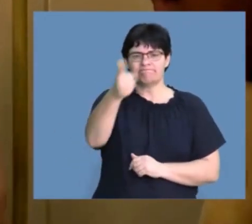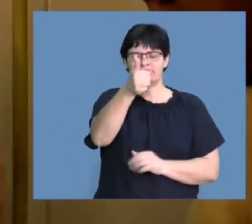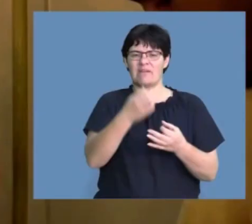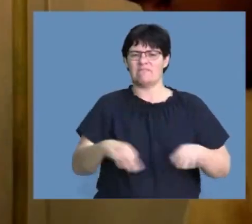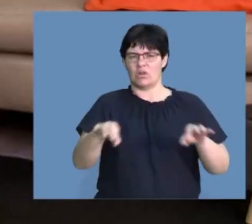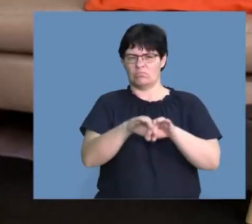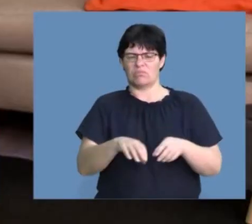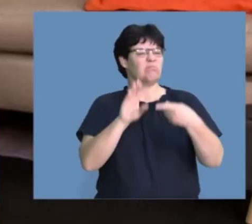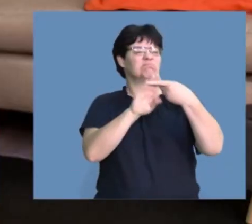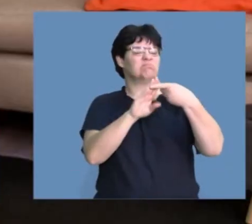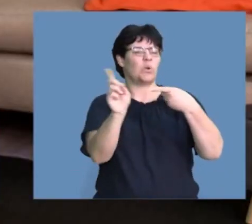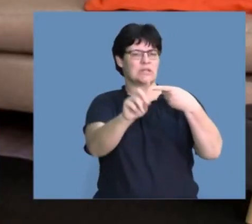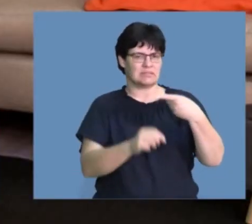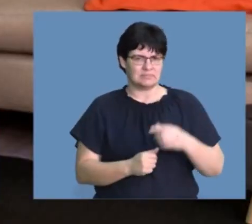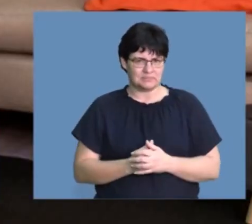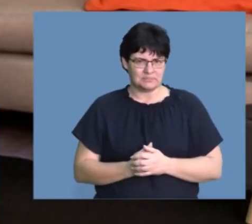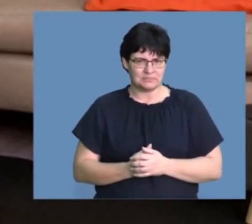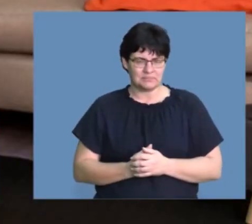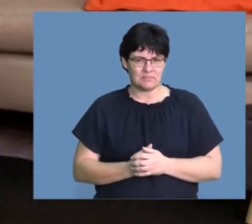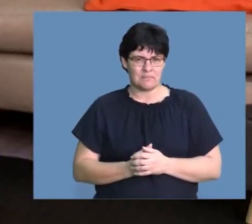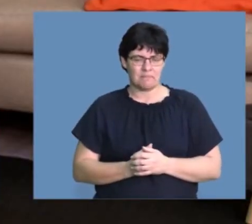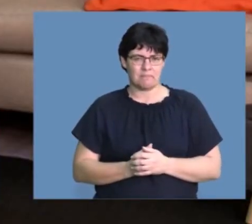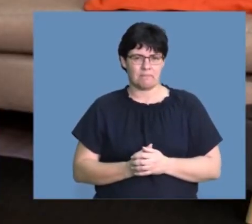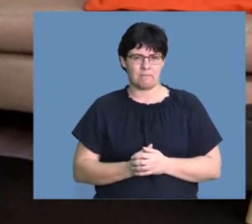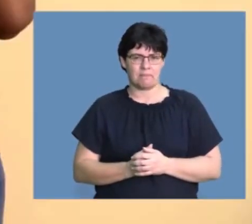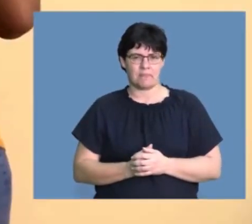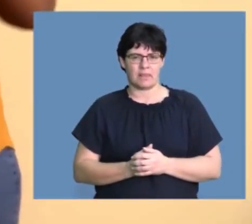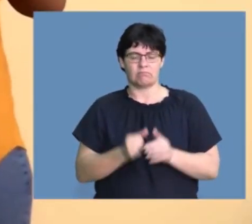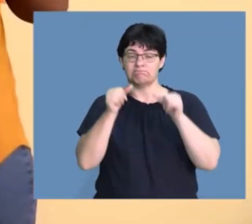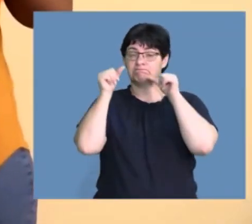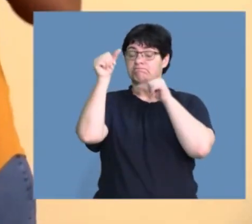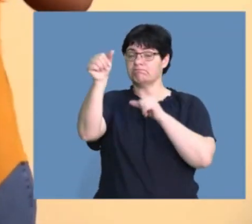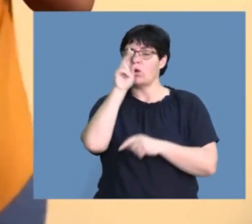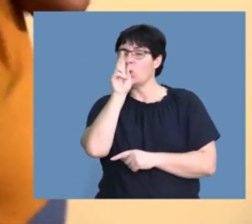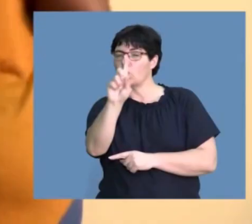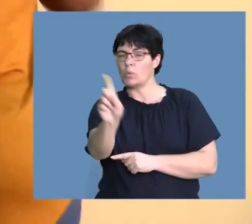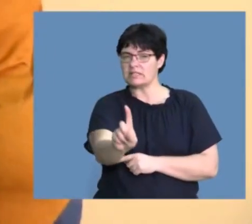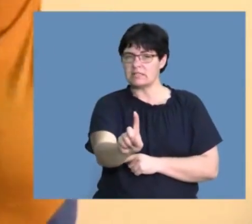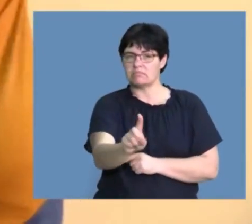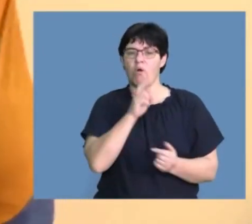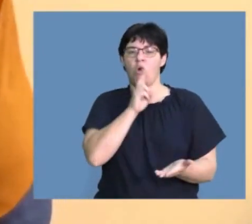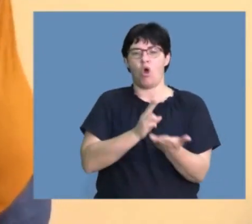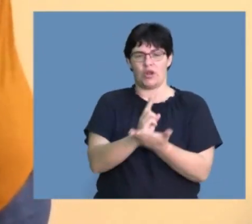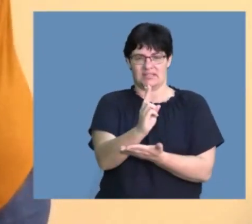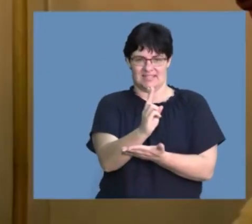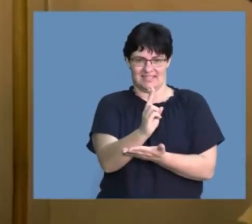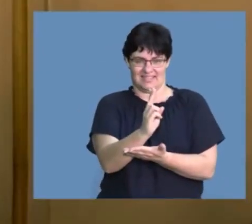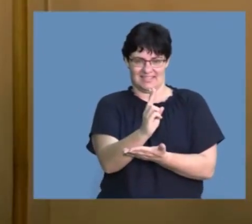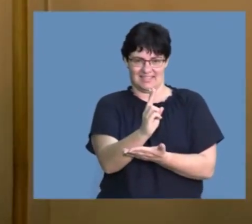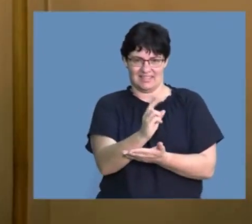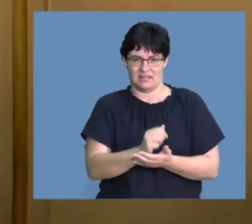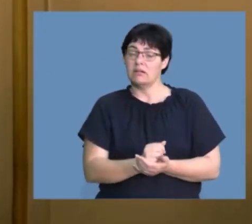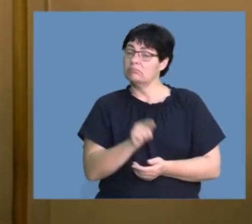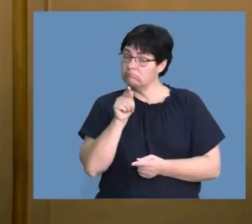main values, what would the first one be? Won't you put it up for us? Okay, we are looking at honesty.